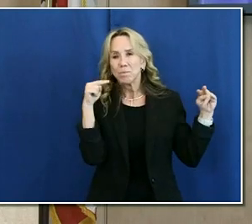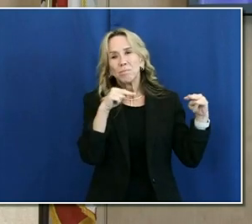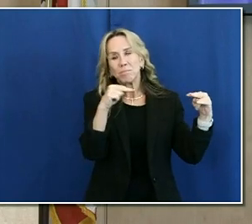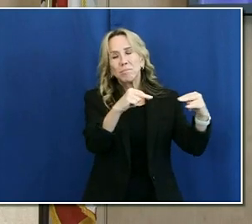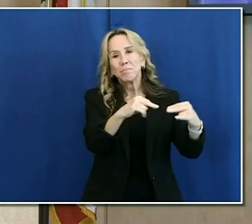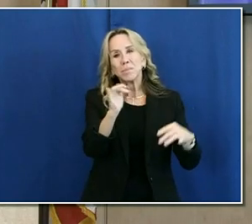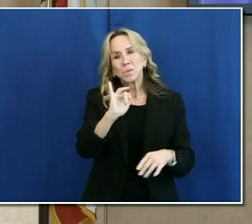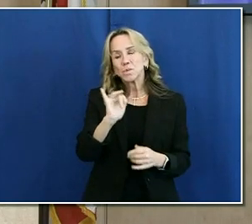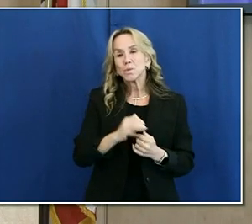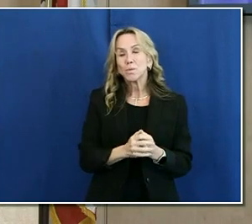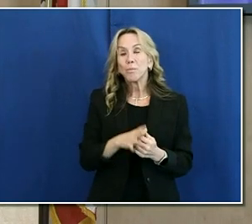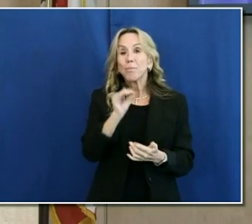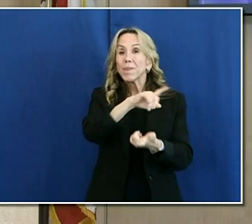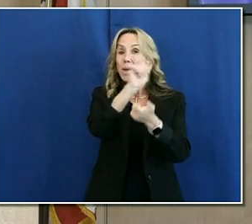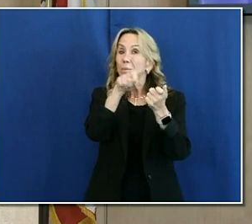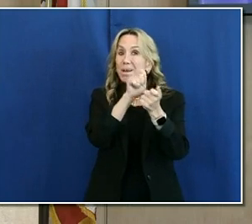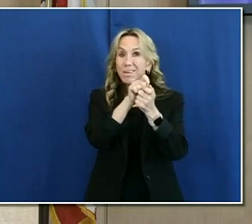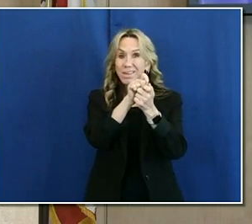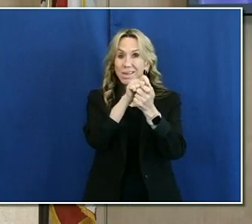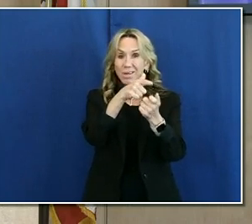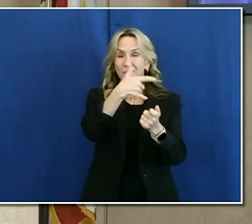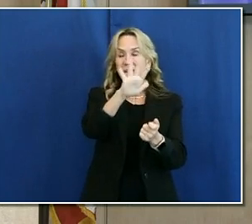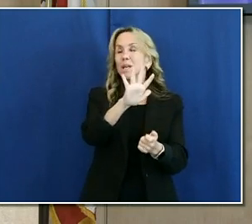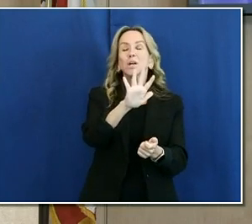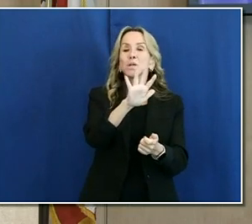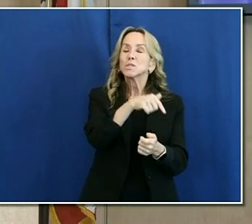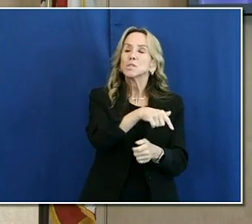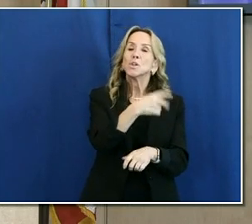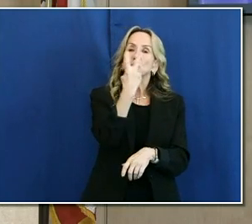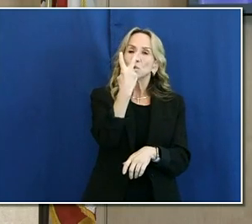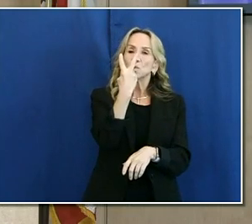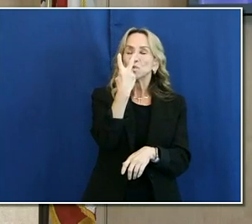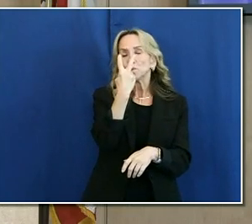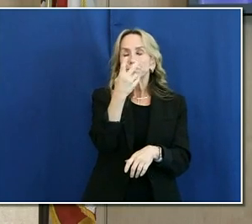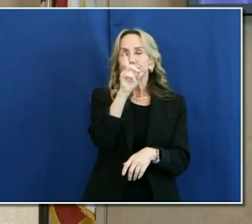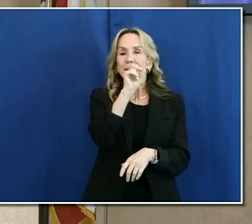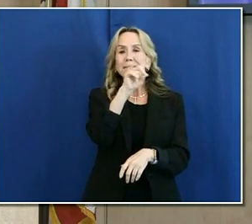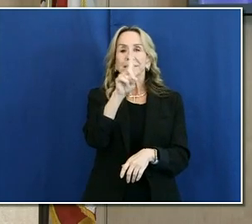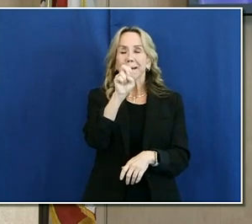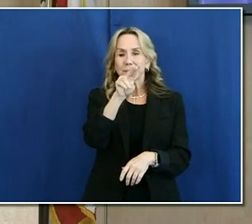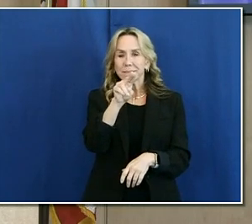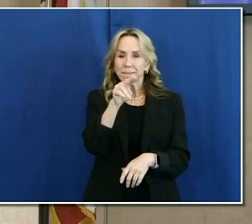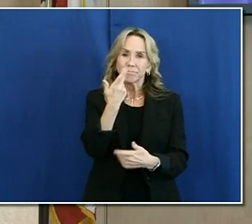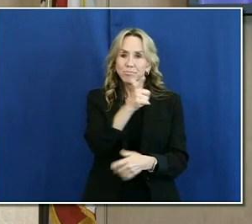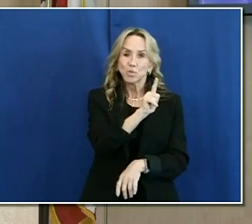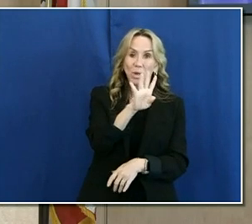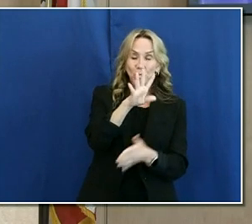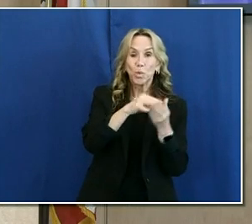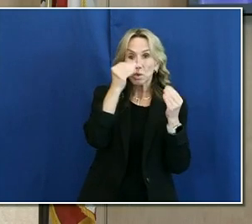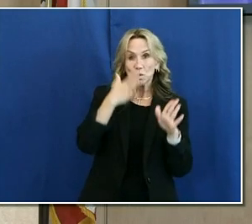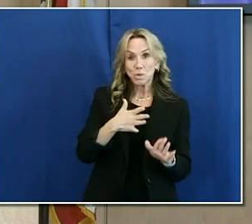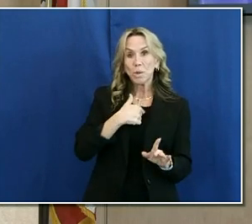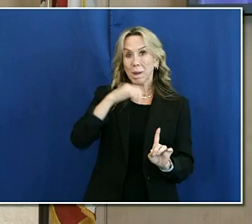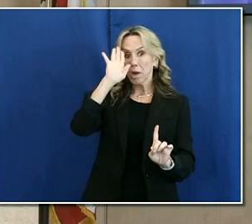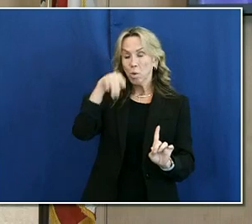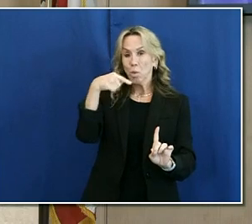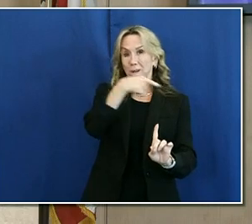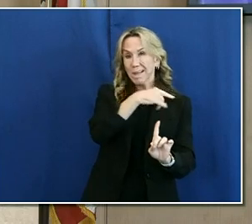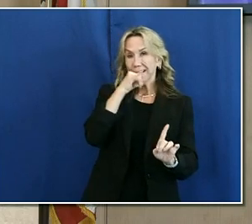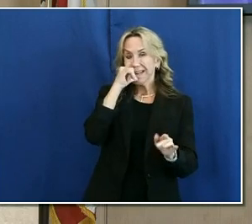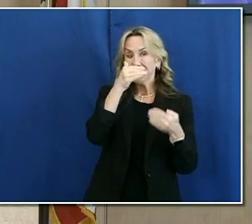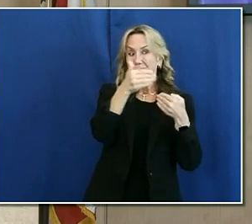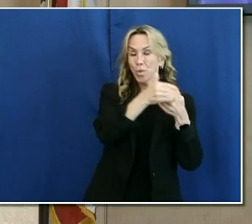Specifically, we had tested 24 students who were known close contacts yesterday. We're actually on campus today doing some other